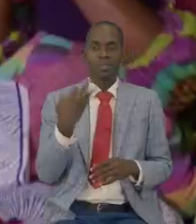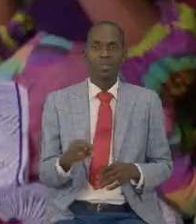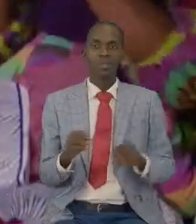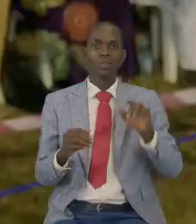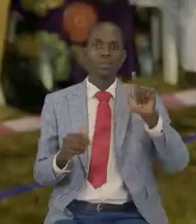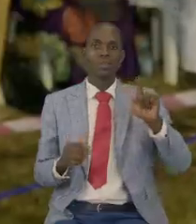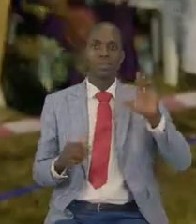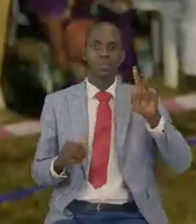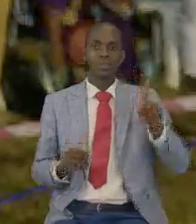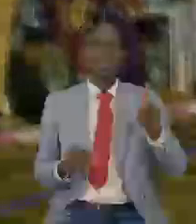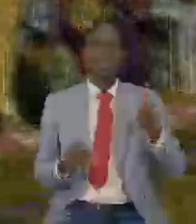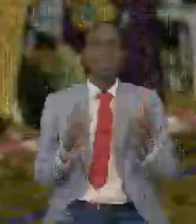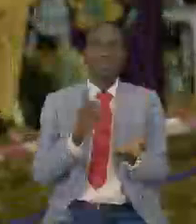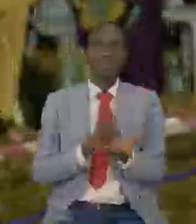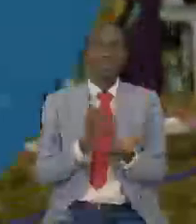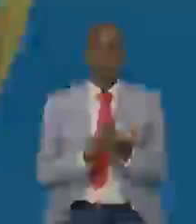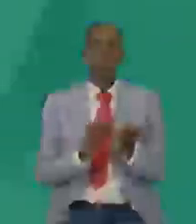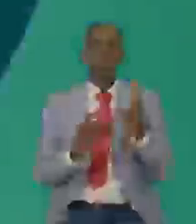you, sir. Praise the Lord.